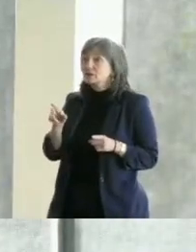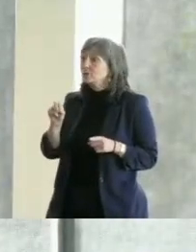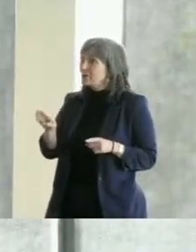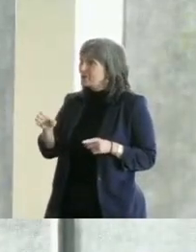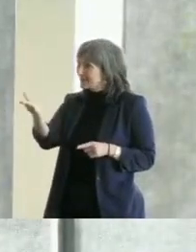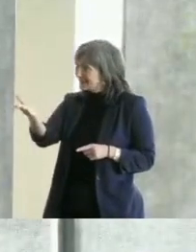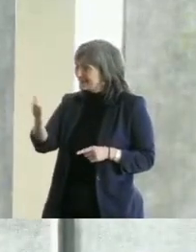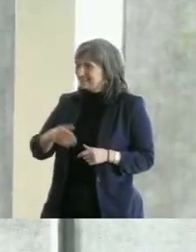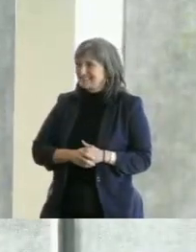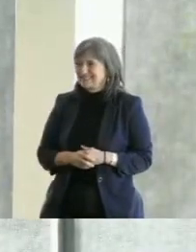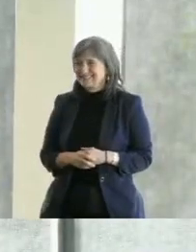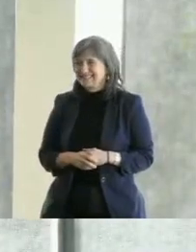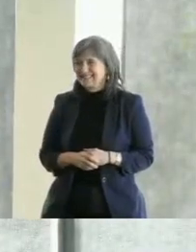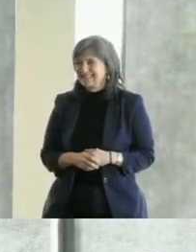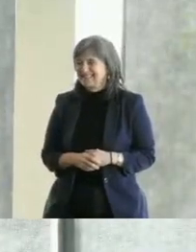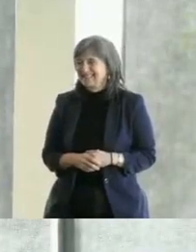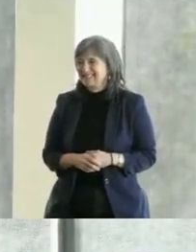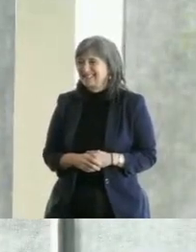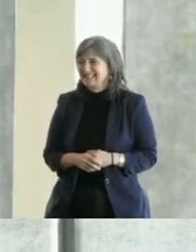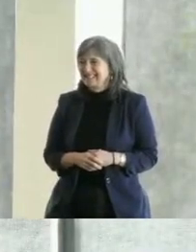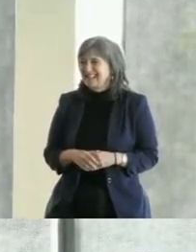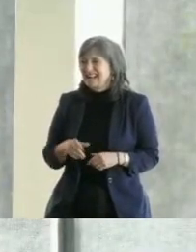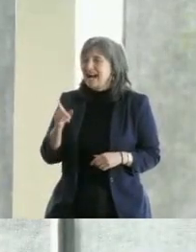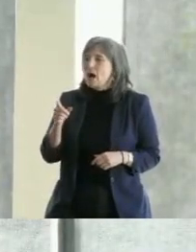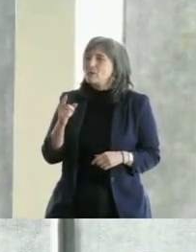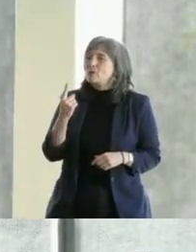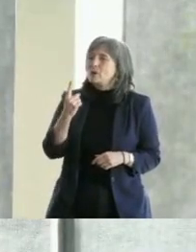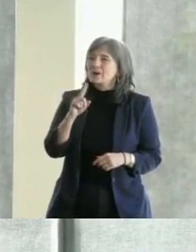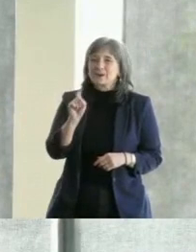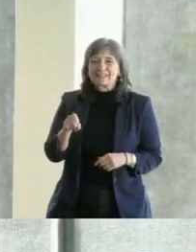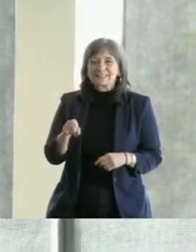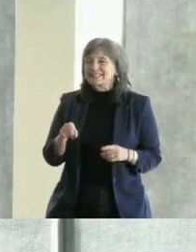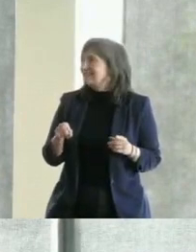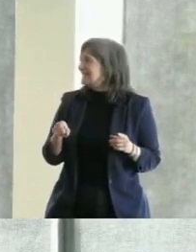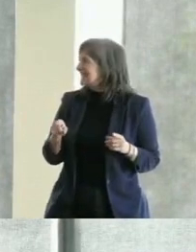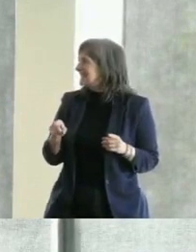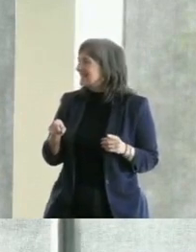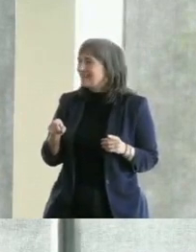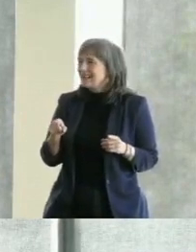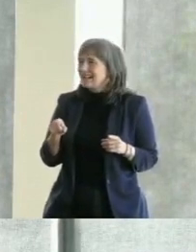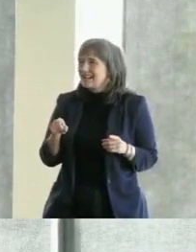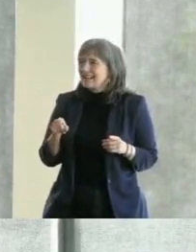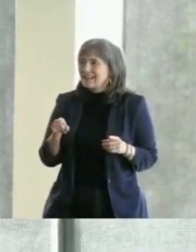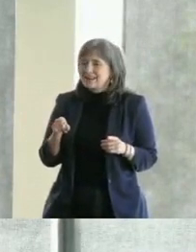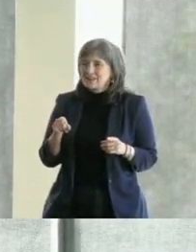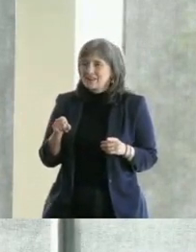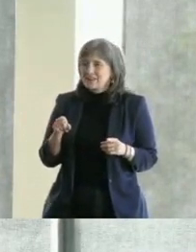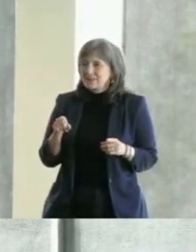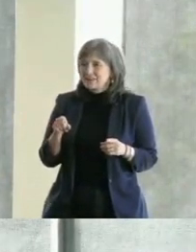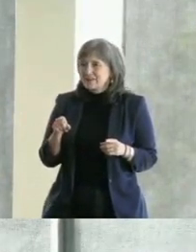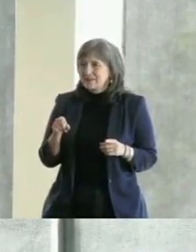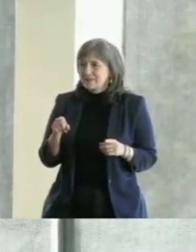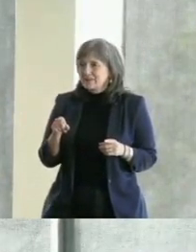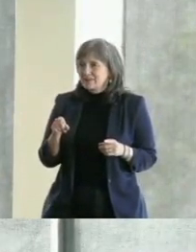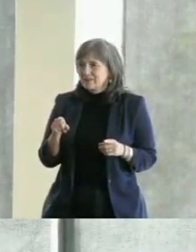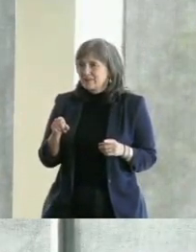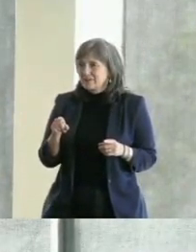Brunswick. Hi, I just have a question. I know I've seen in job advertisements